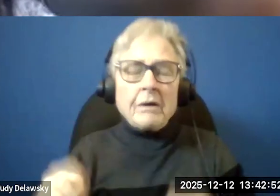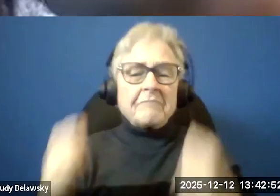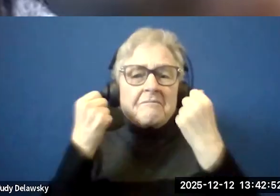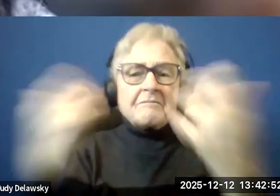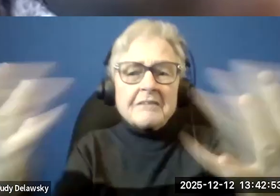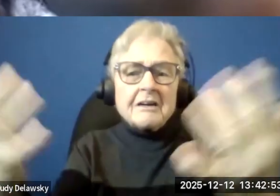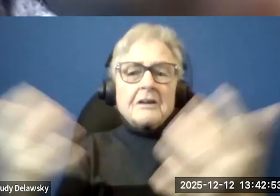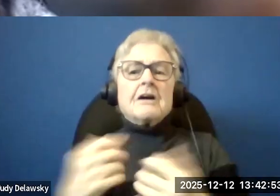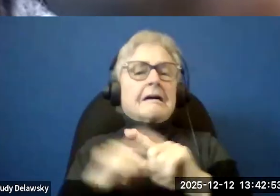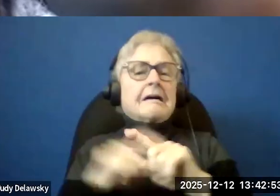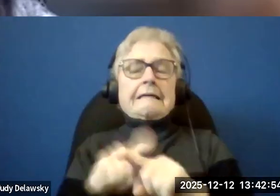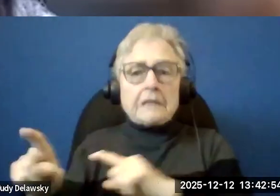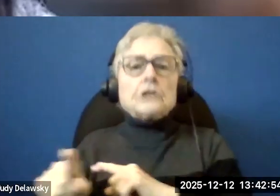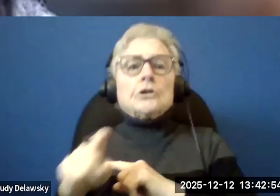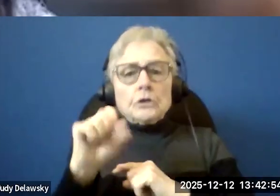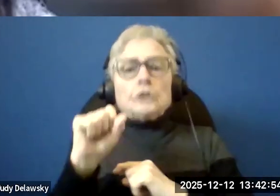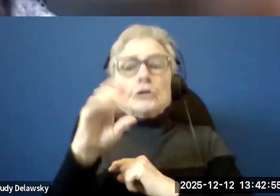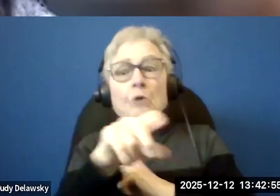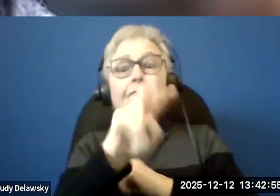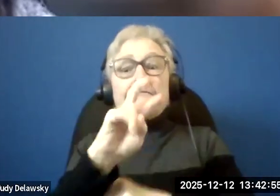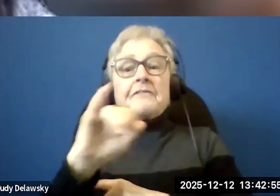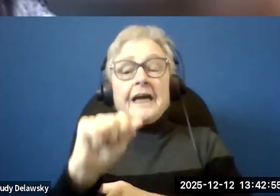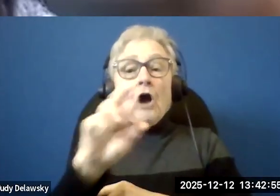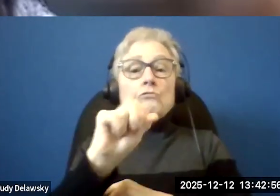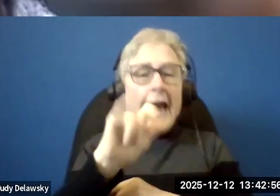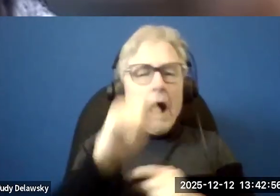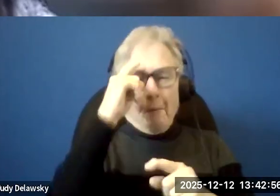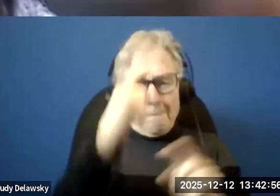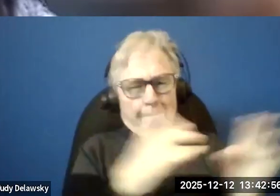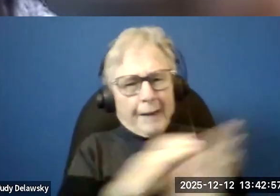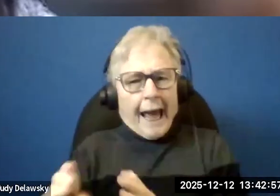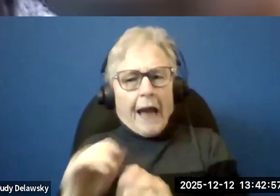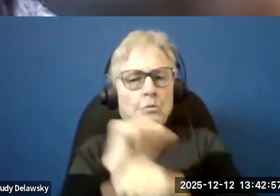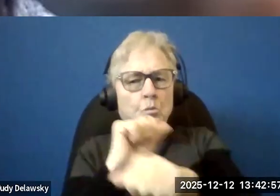plan to continue to work with their community partners to anticipate the needs of